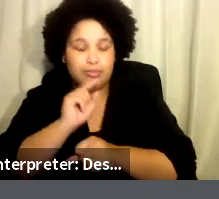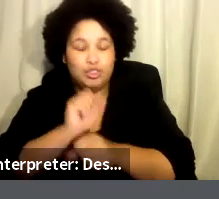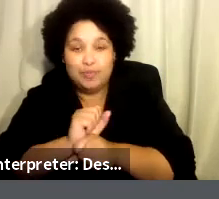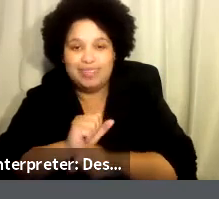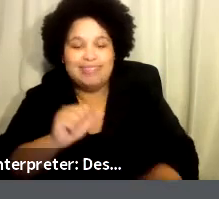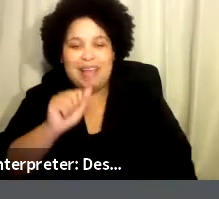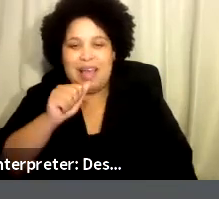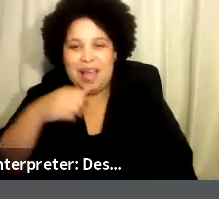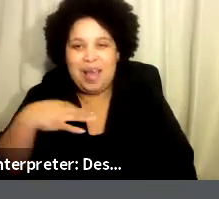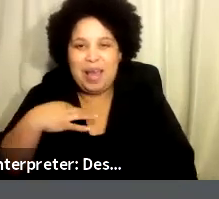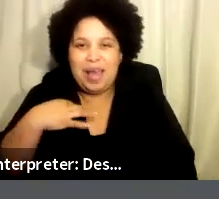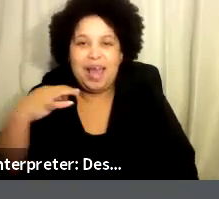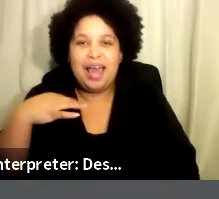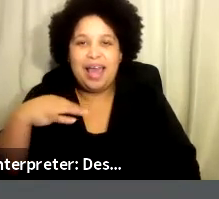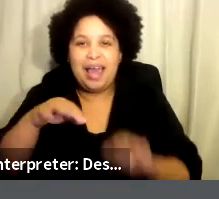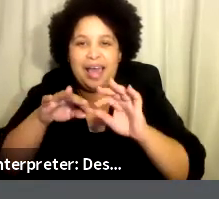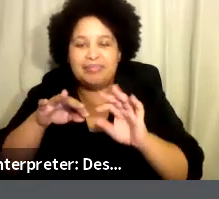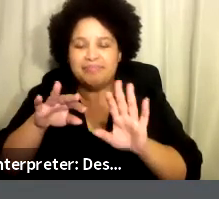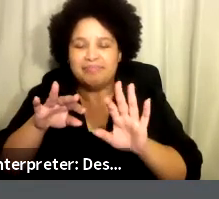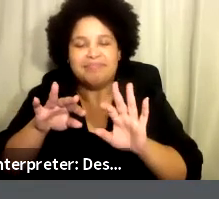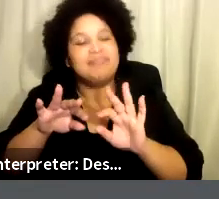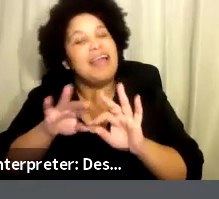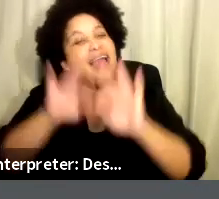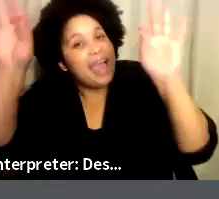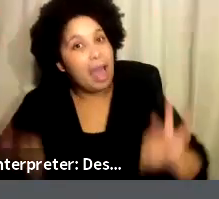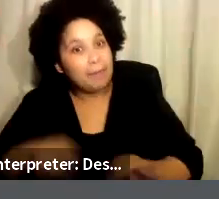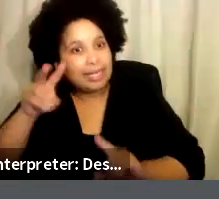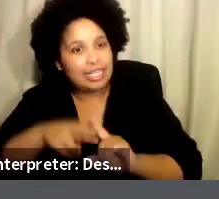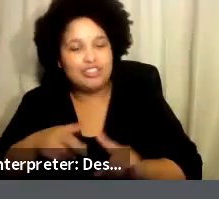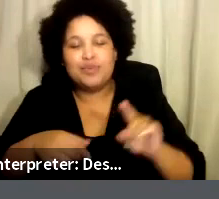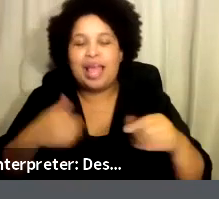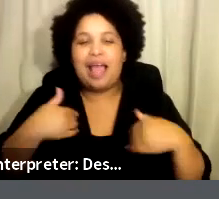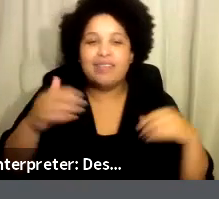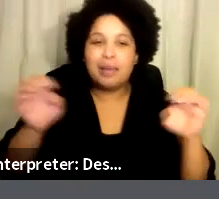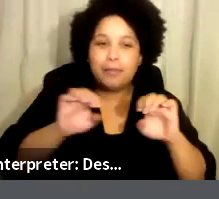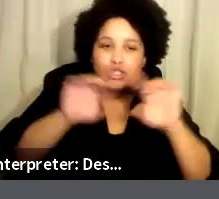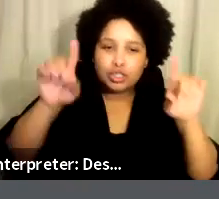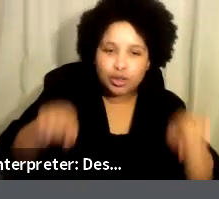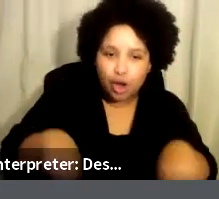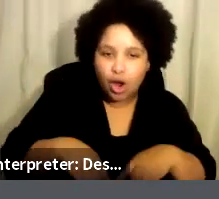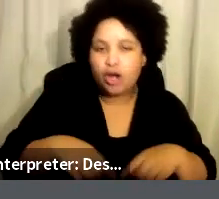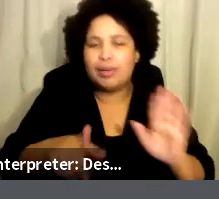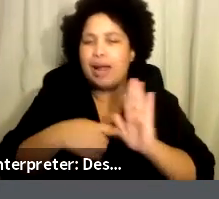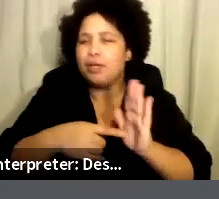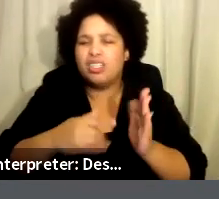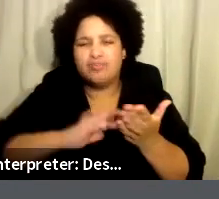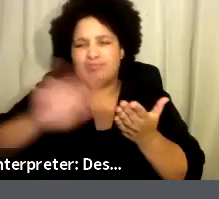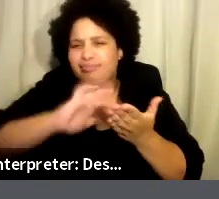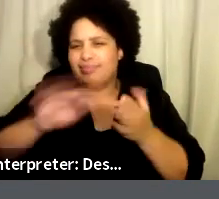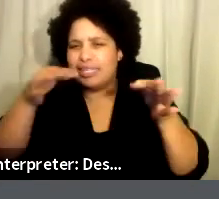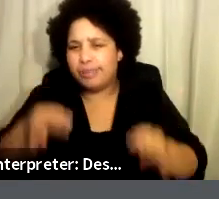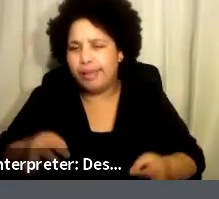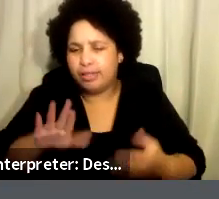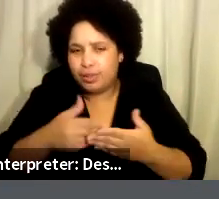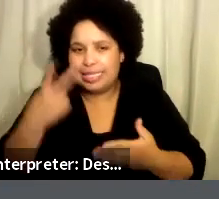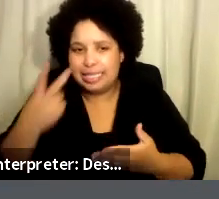the emergency. I'm just gonna go through it really fast, okay? Just so you guys get a visual glance